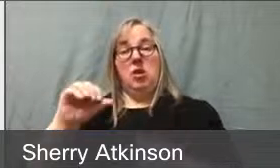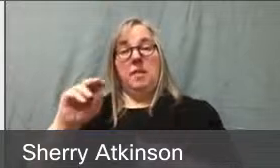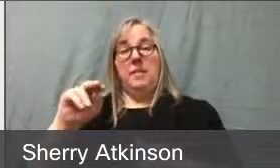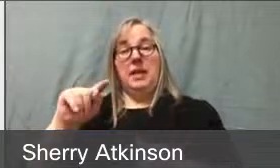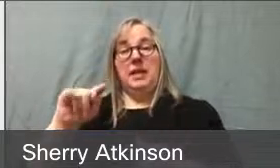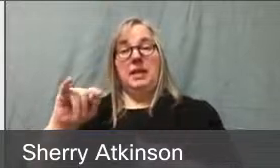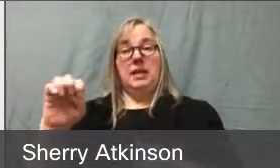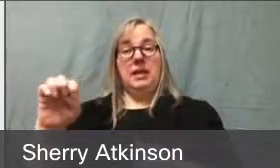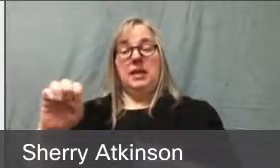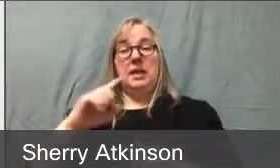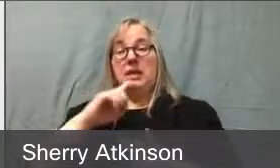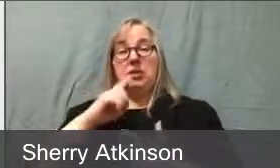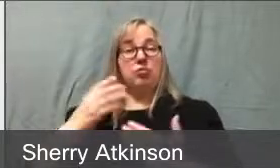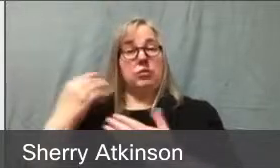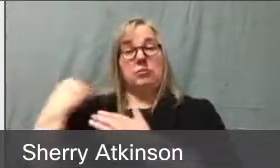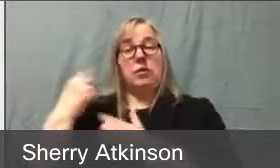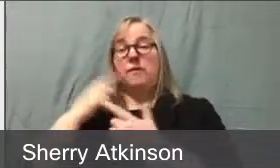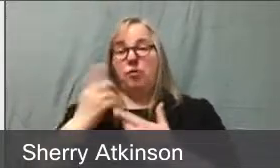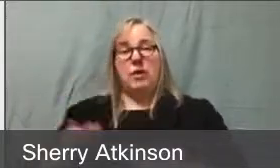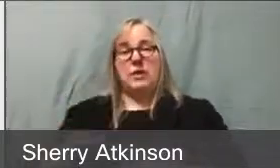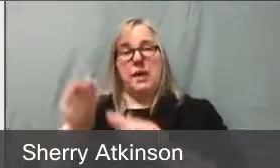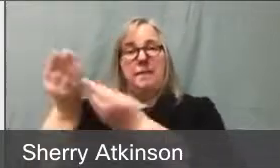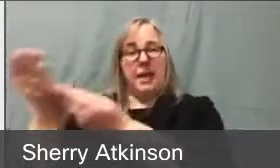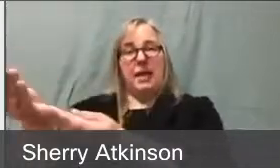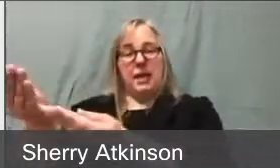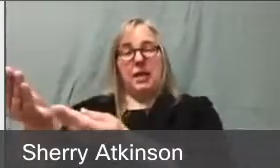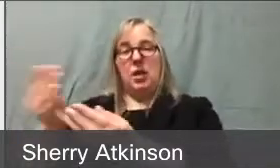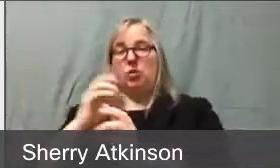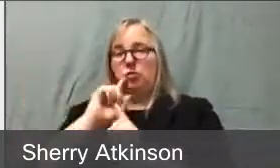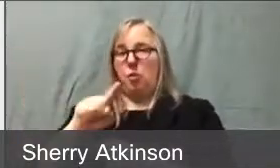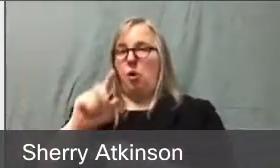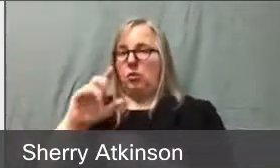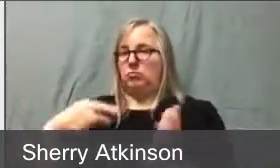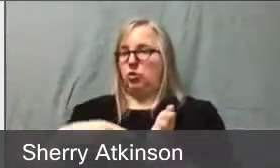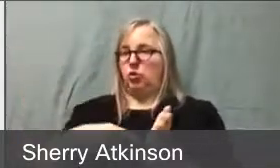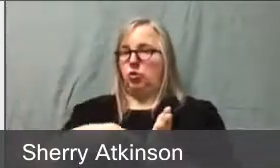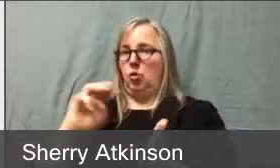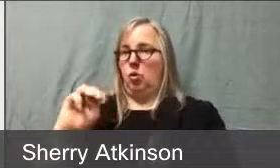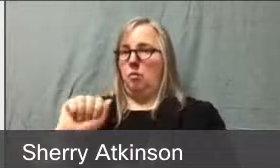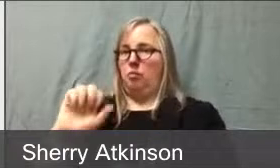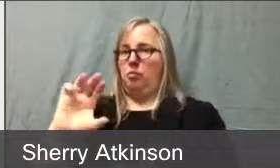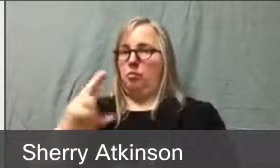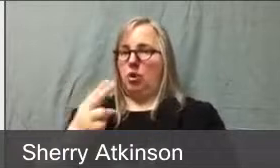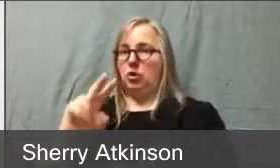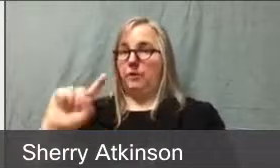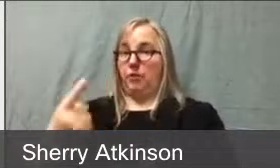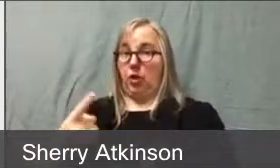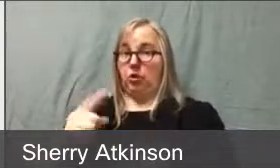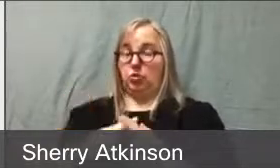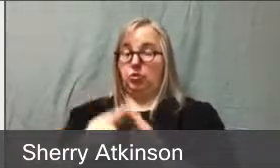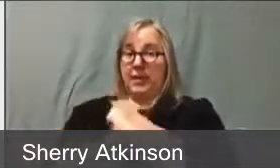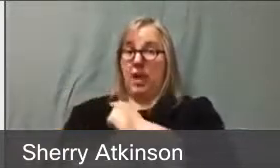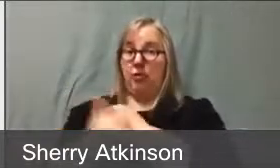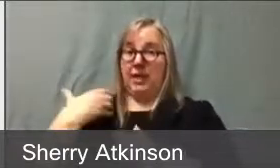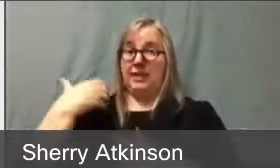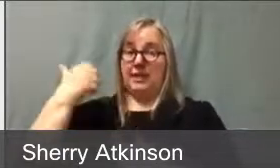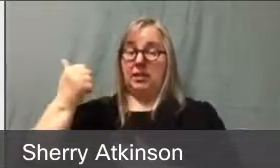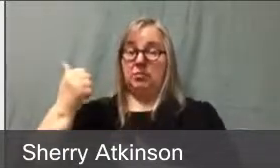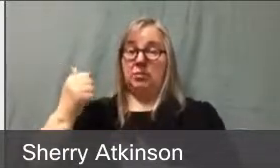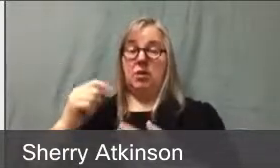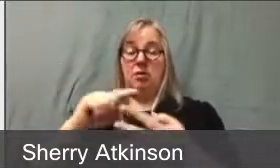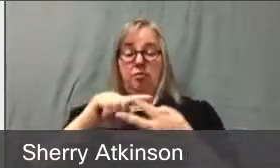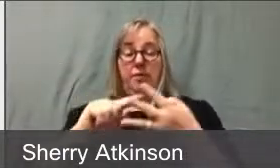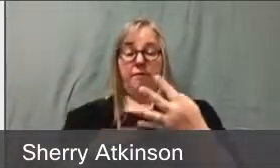responsible for submitting a report by March 1st to the county executive with 4 categories